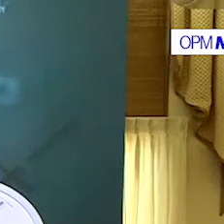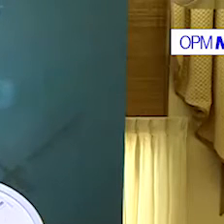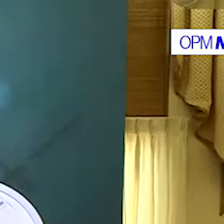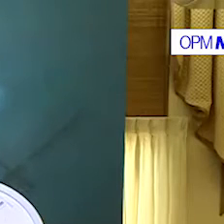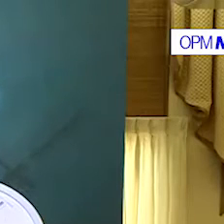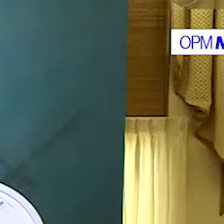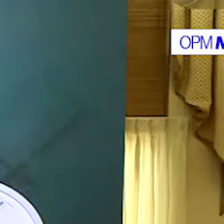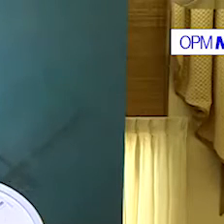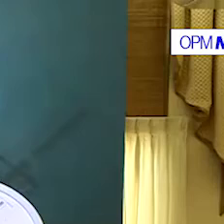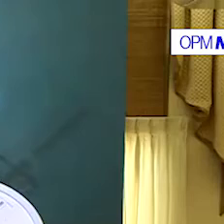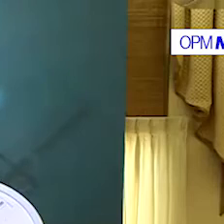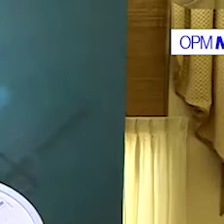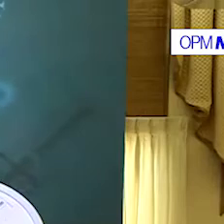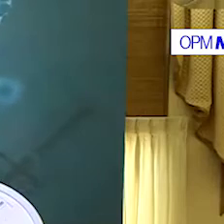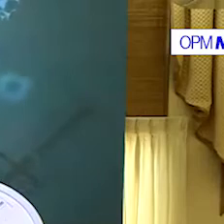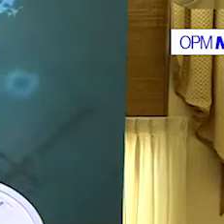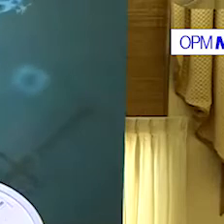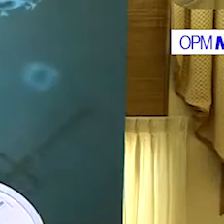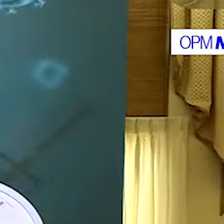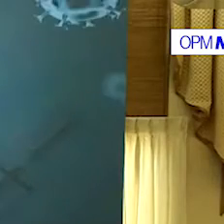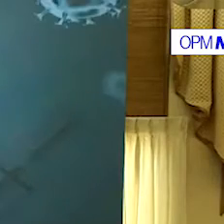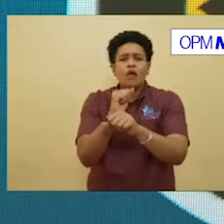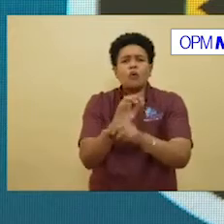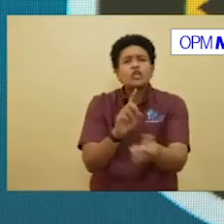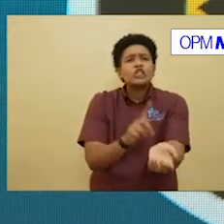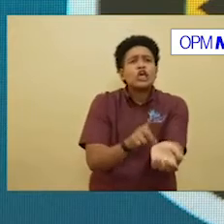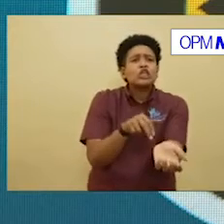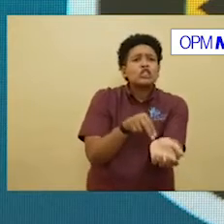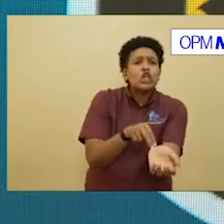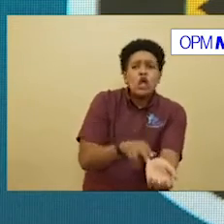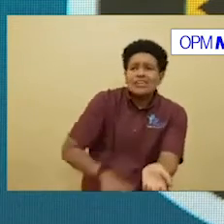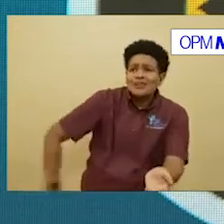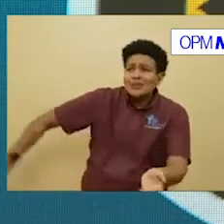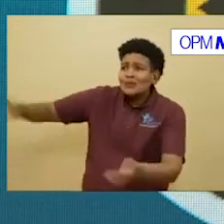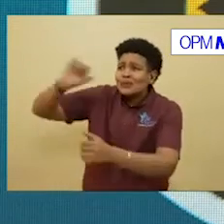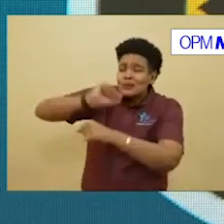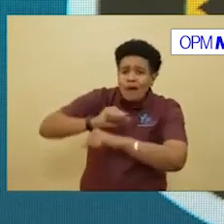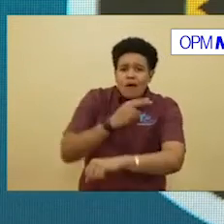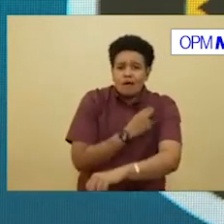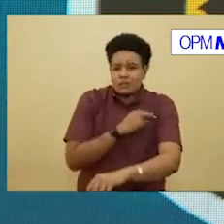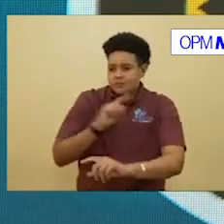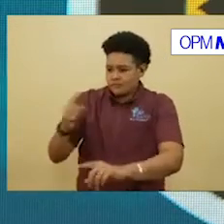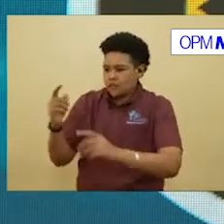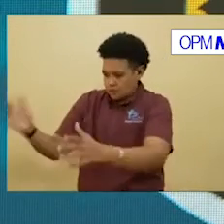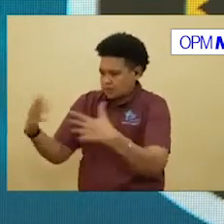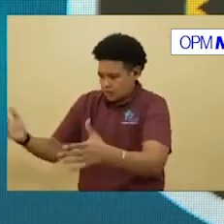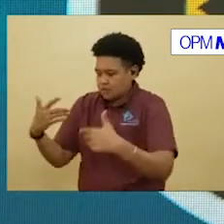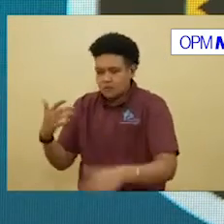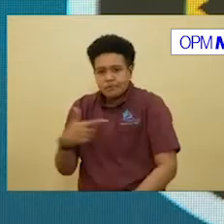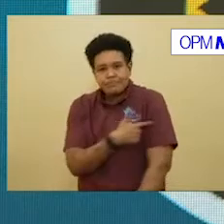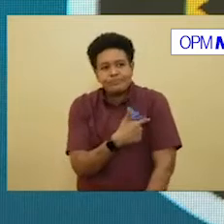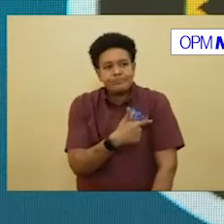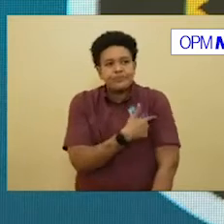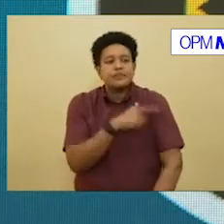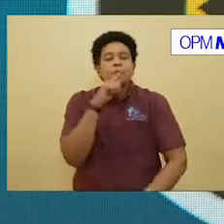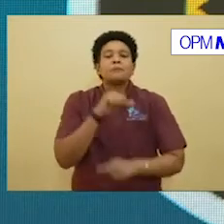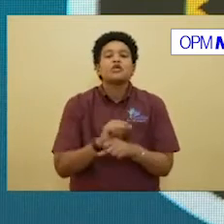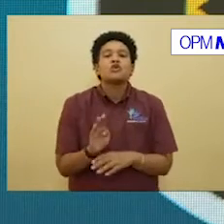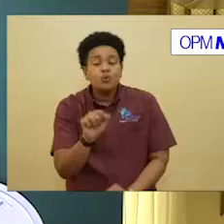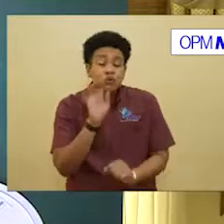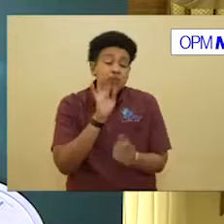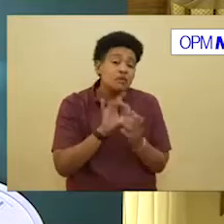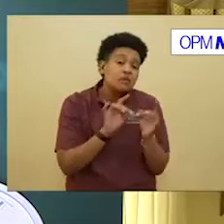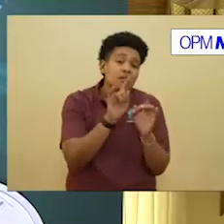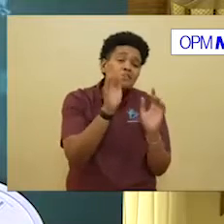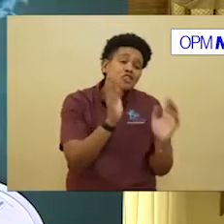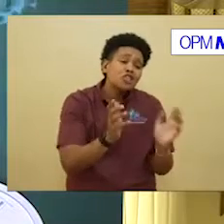And last week, Prime Minister Holness hosted a virtual vaccination town hall. The Prime Minister had with him a panel of experts who shared